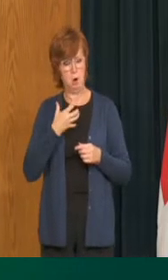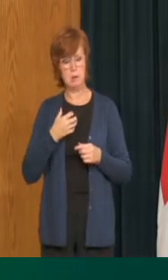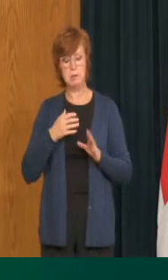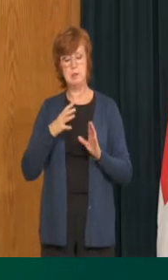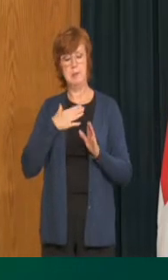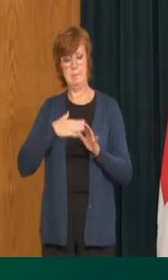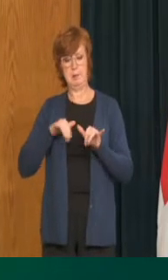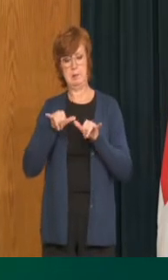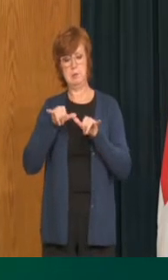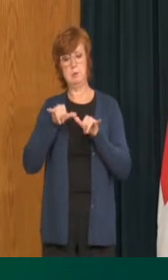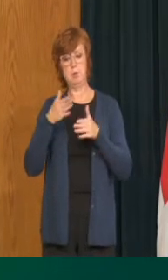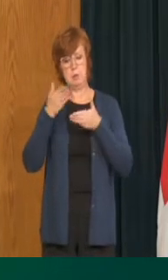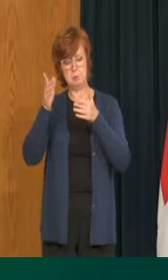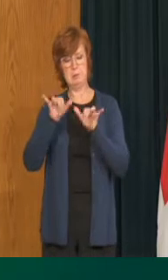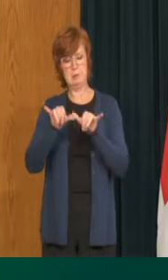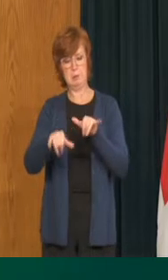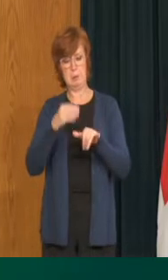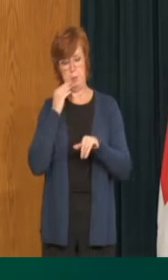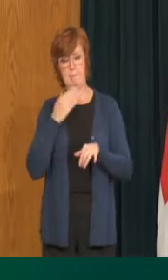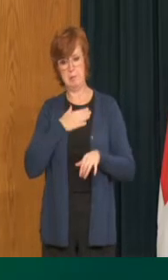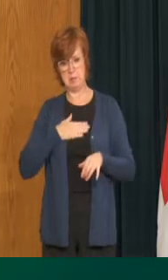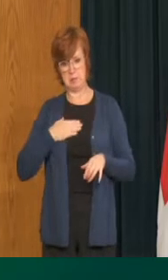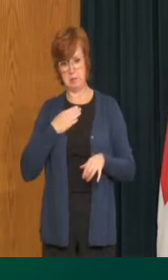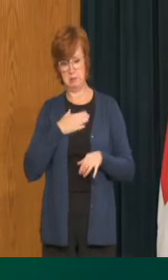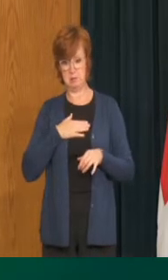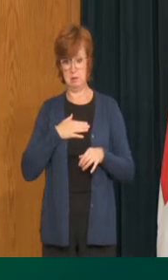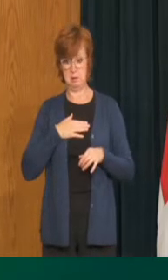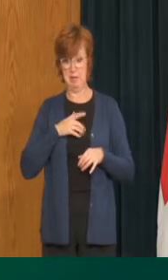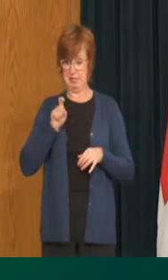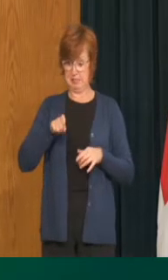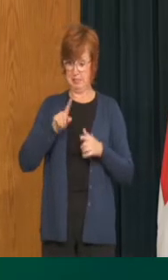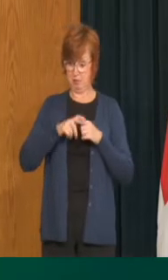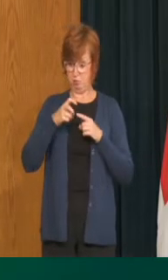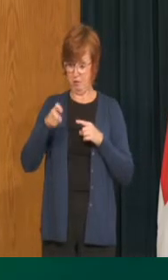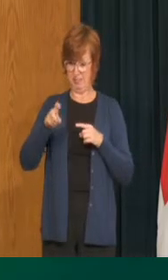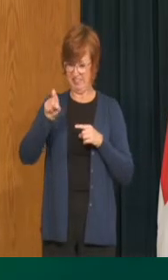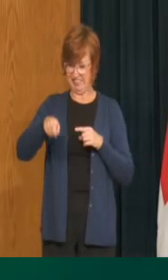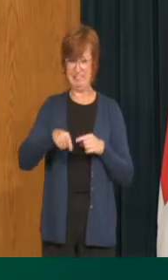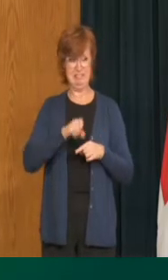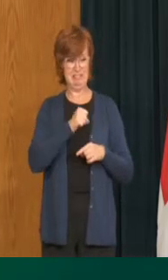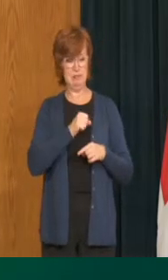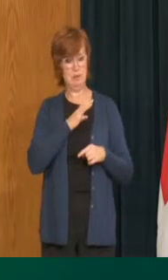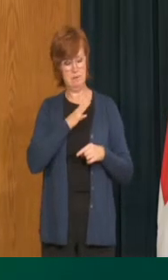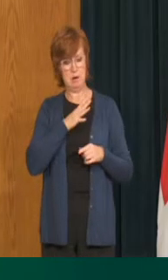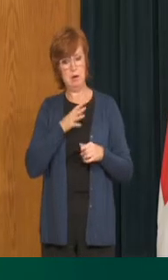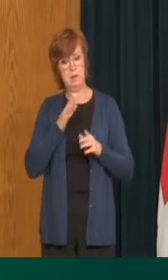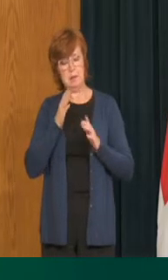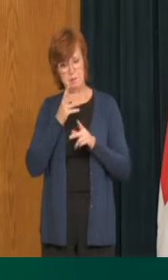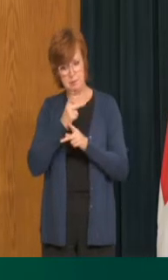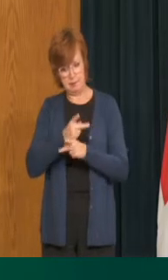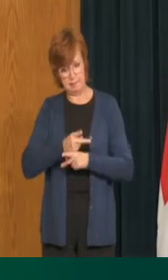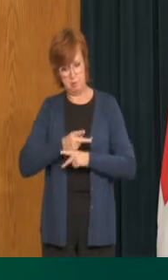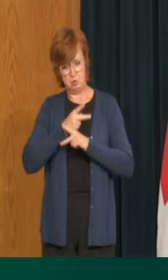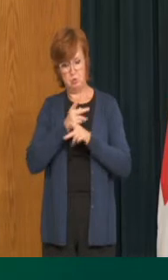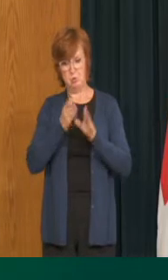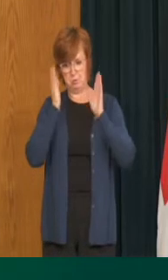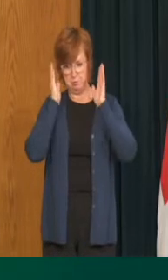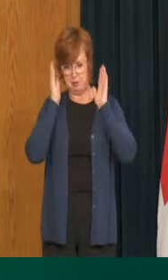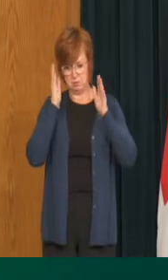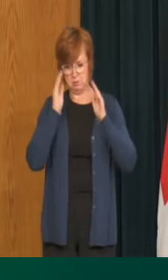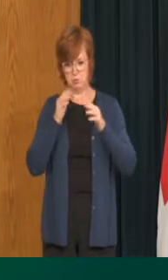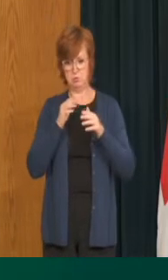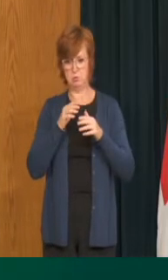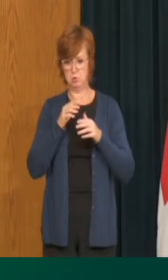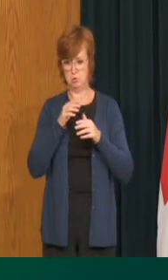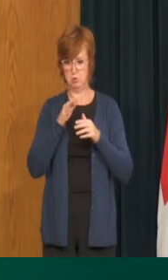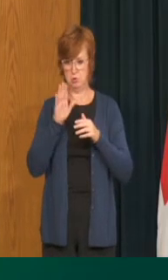if it is necessary that you travel, we are asking you to just pay very close attention to your contact circle,